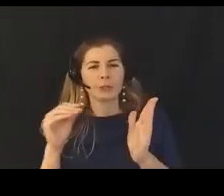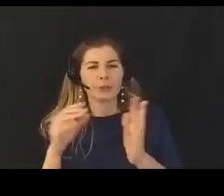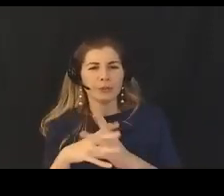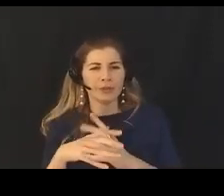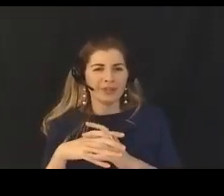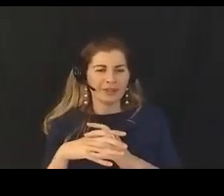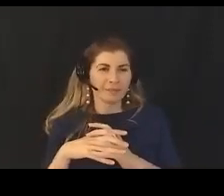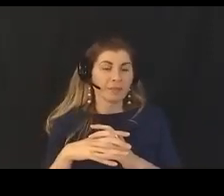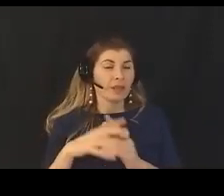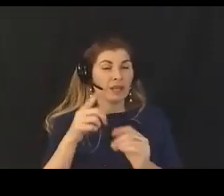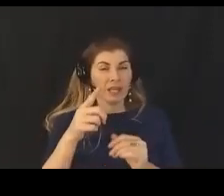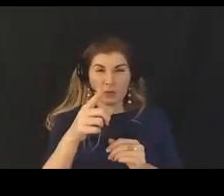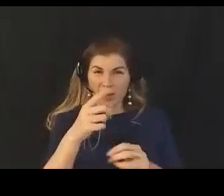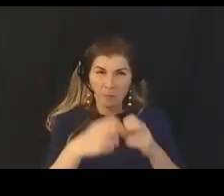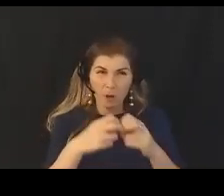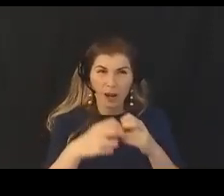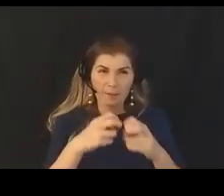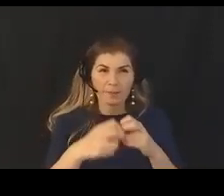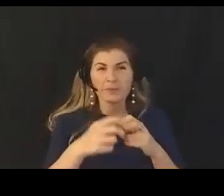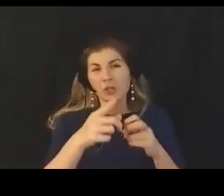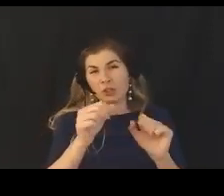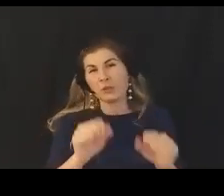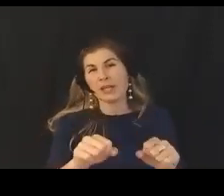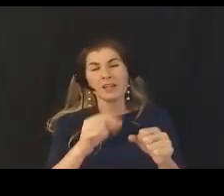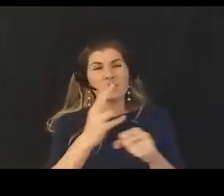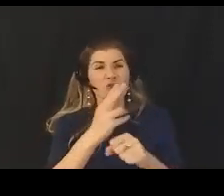And if you're having trouble with the whiteboard, again, you can utilize the chat.